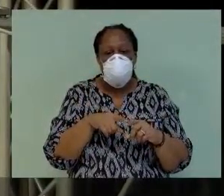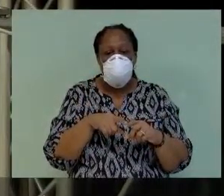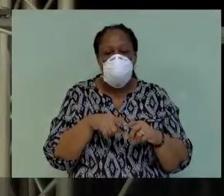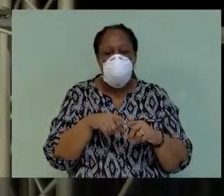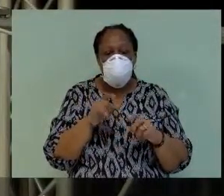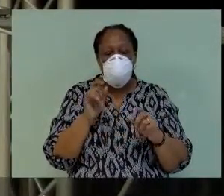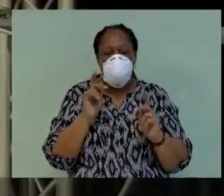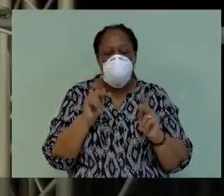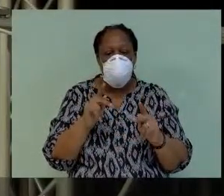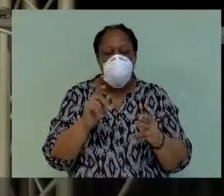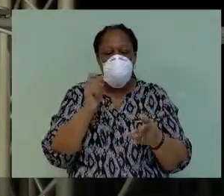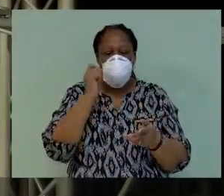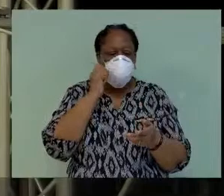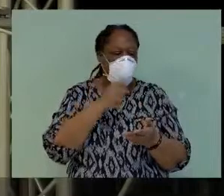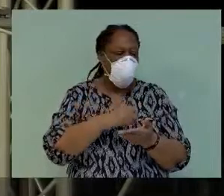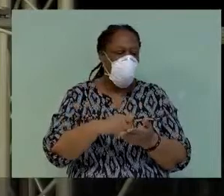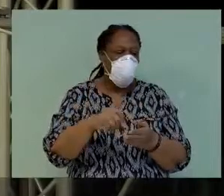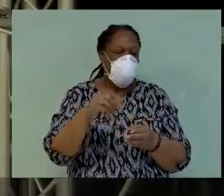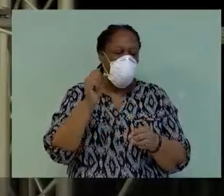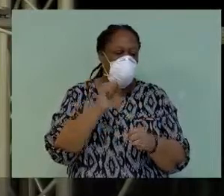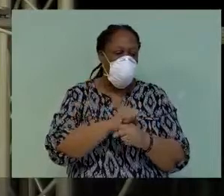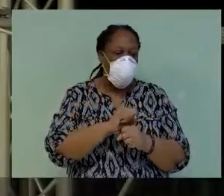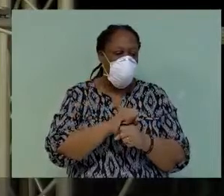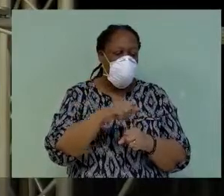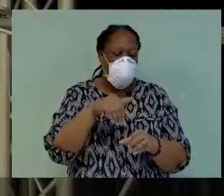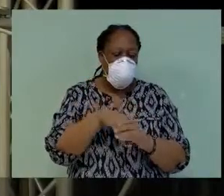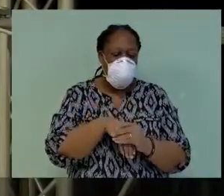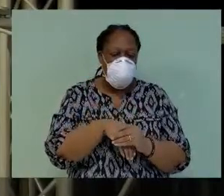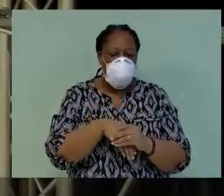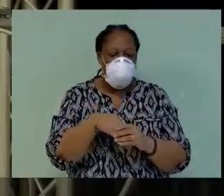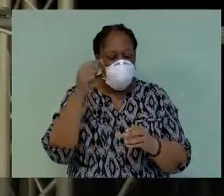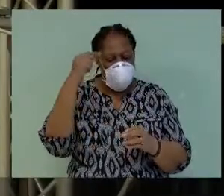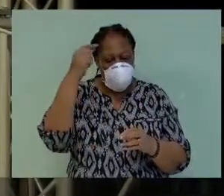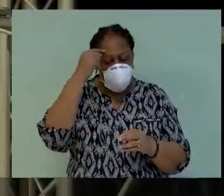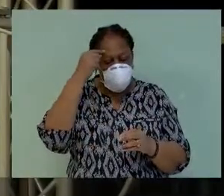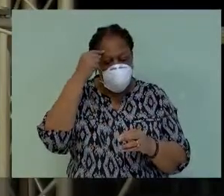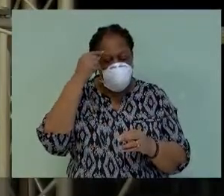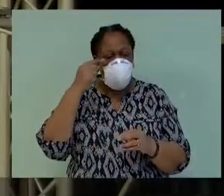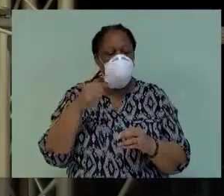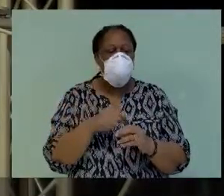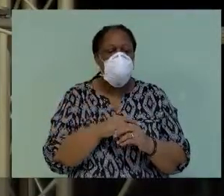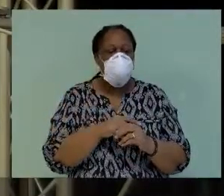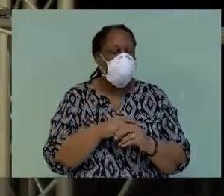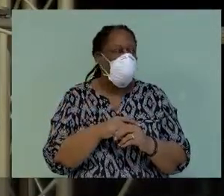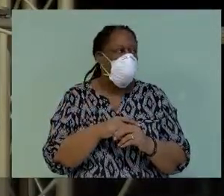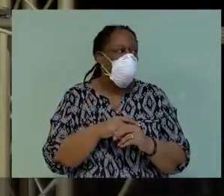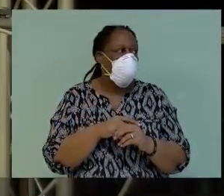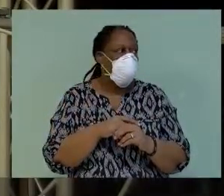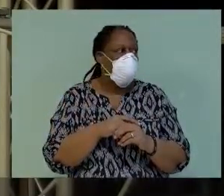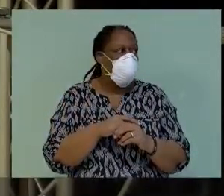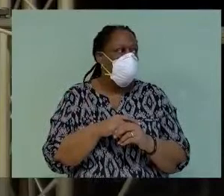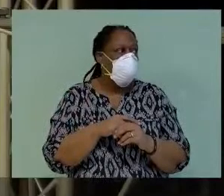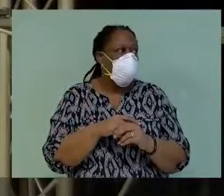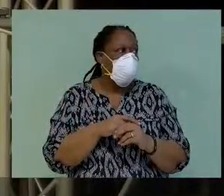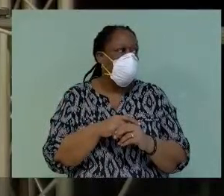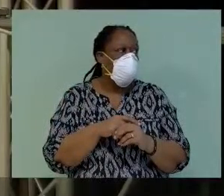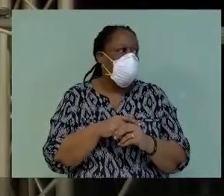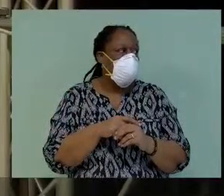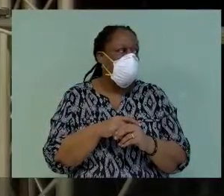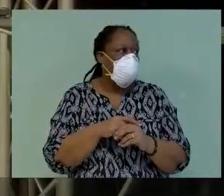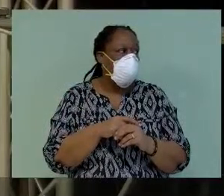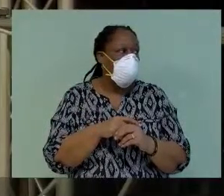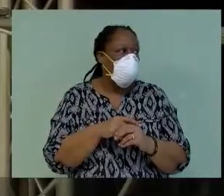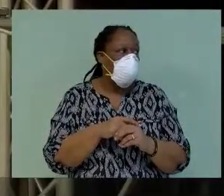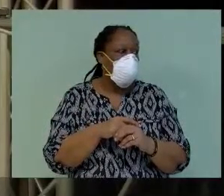working with the Chief Personnel Officer in the government service, is that